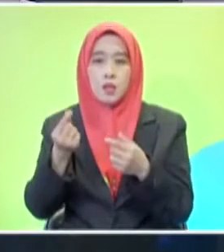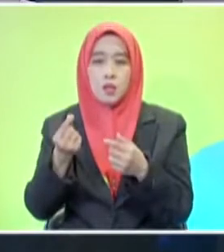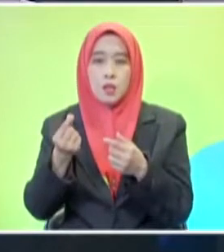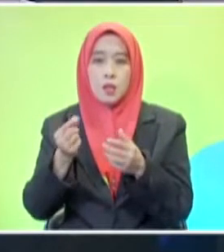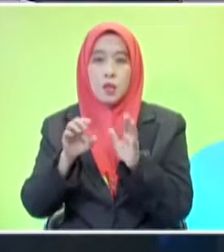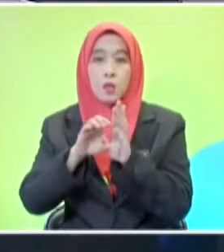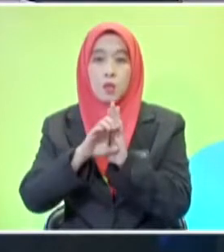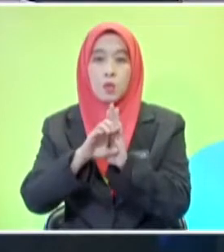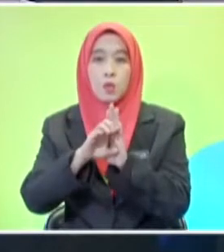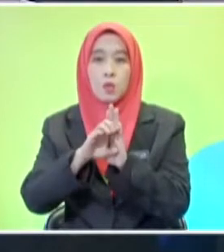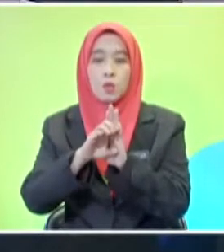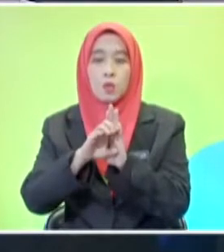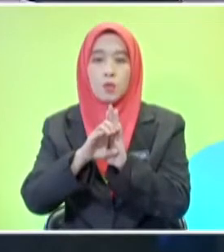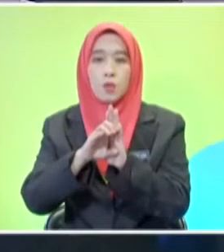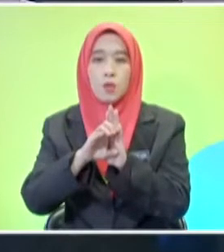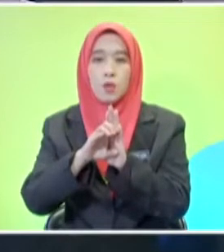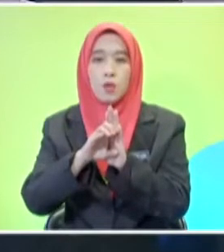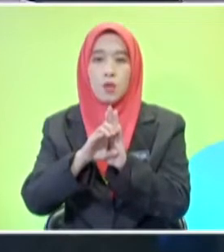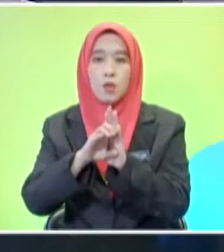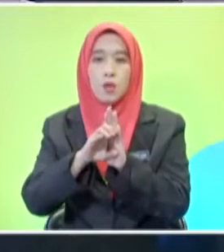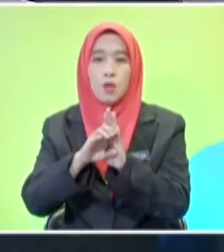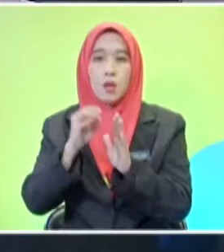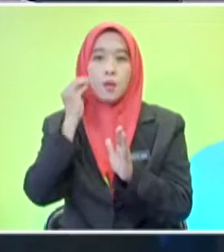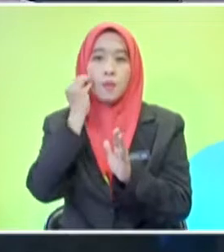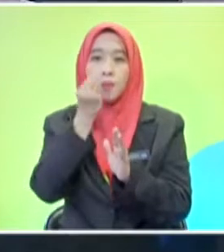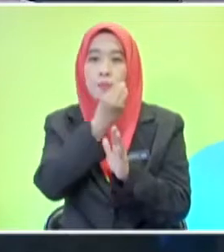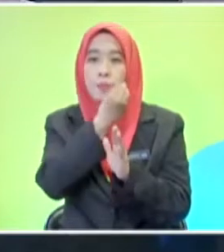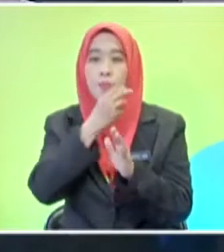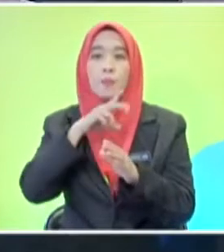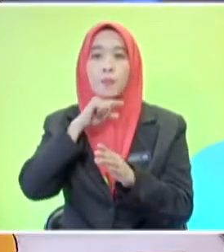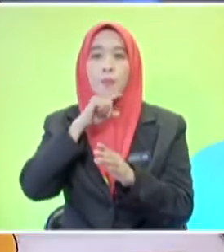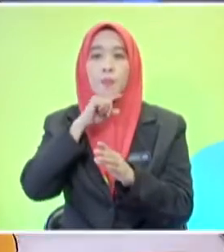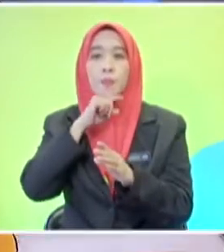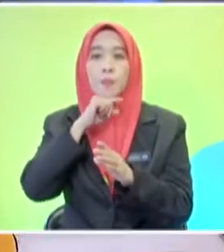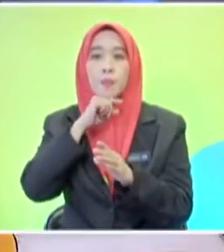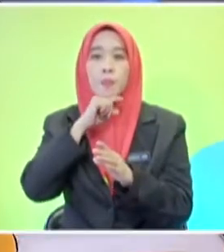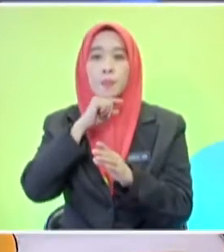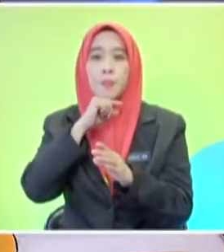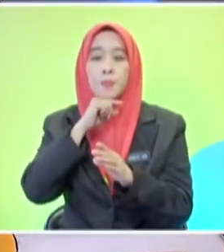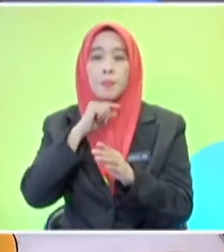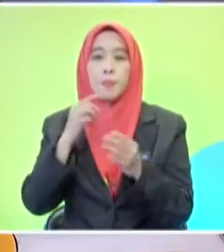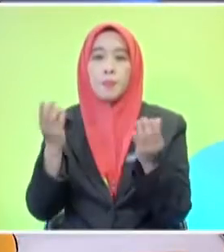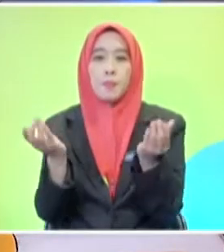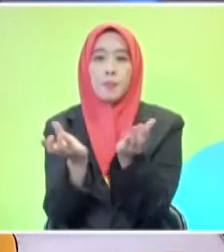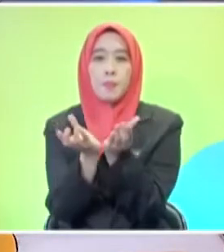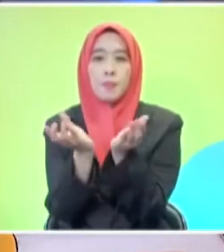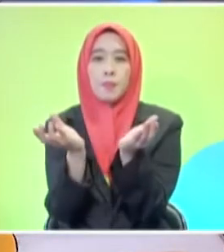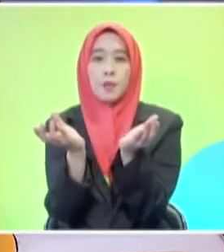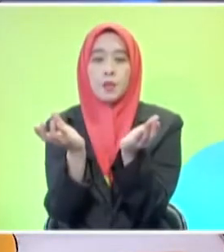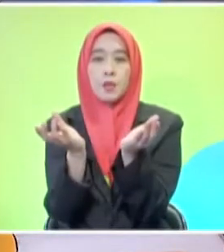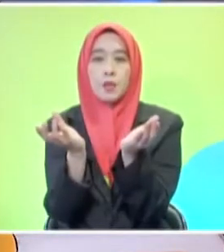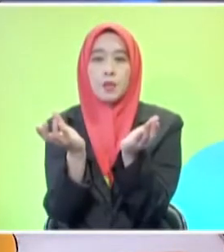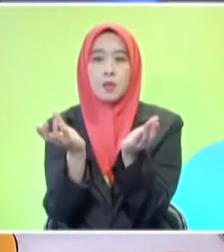examples to it. For example, the bird nest fern. Okay, so this is a bird nest fern. This is the bird nest